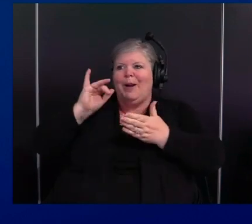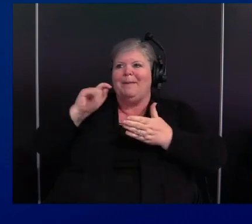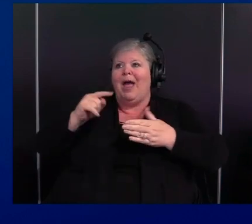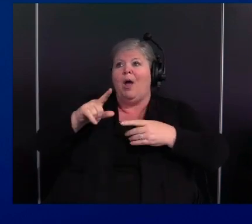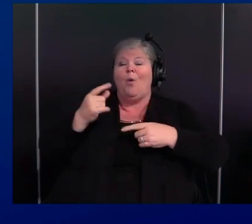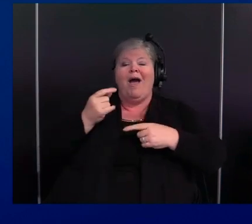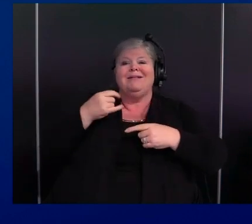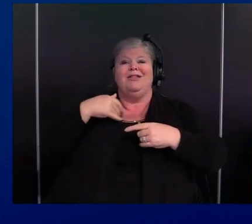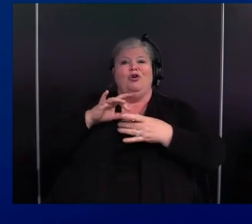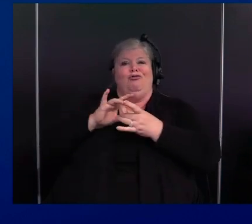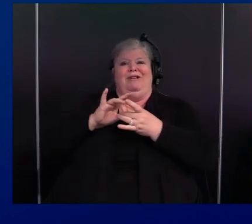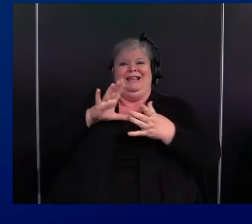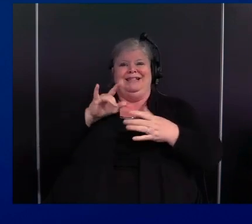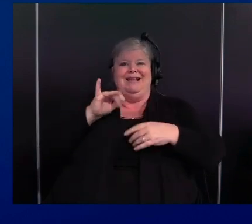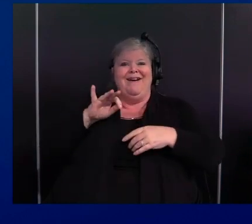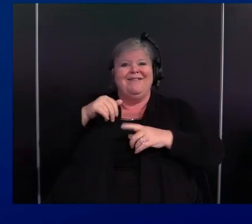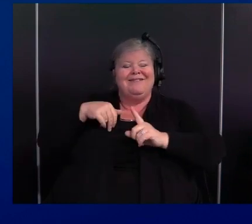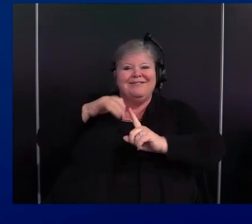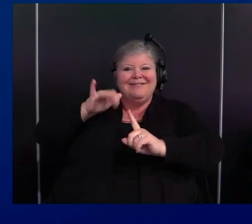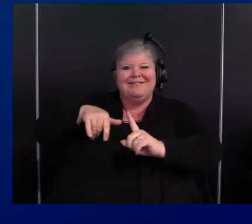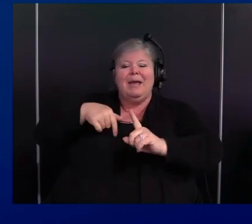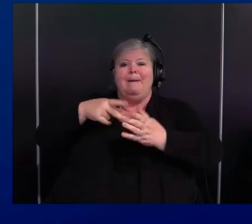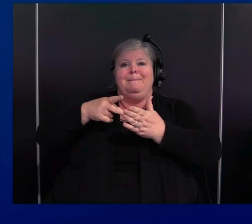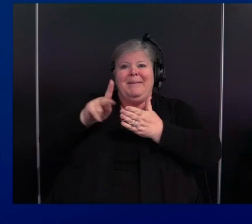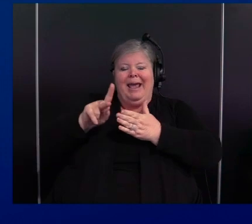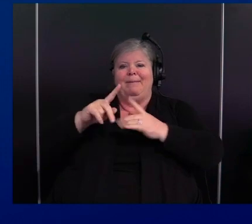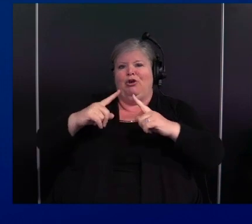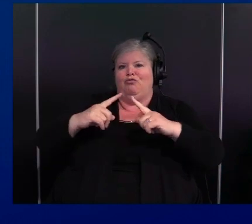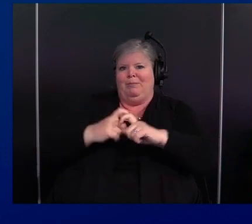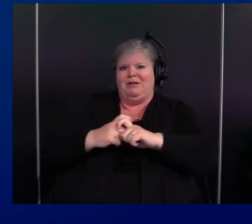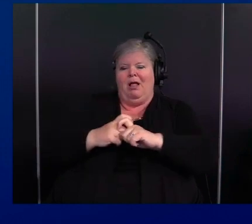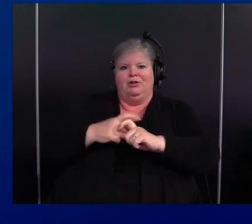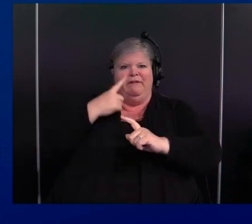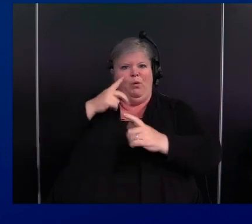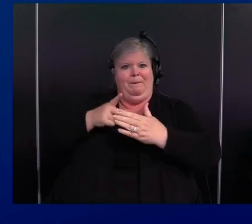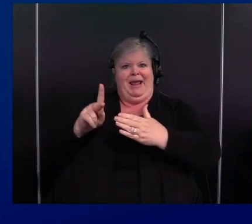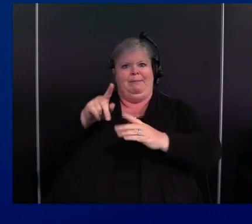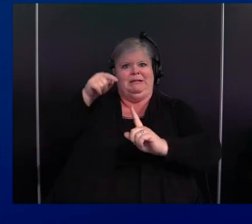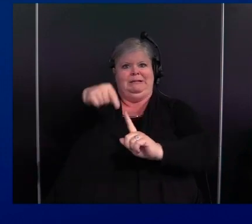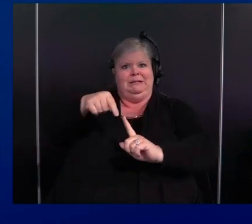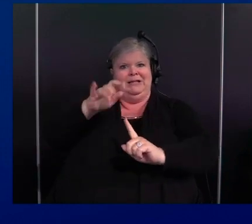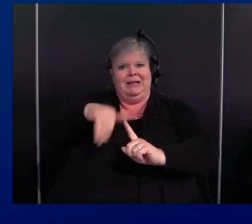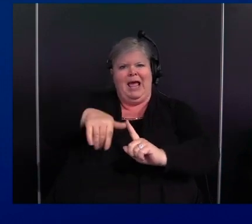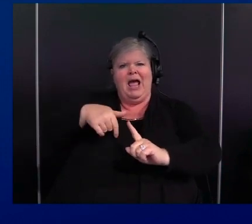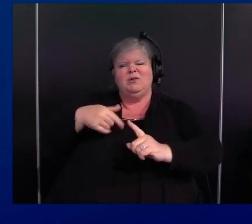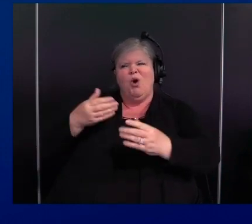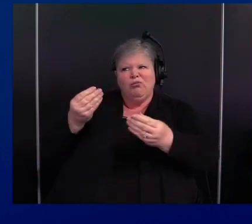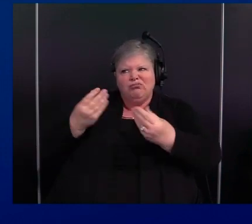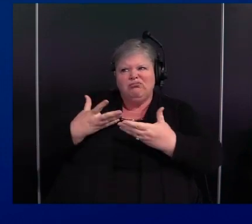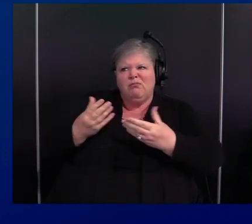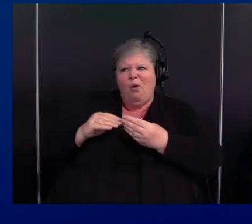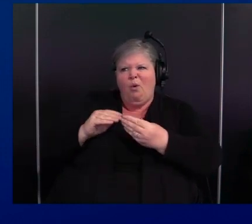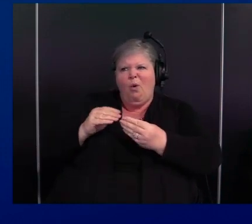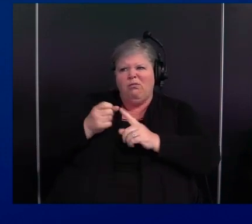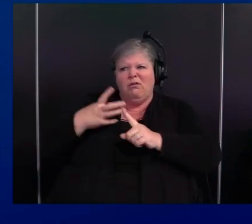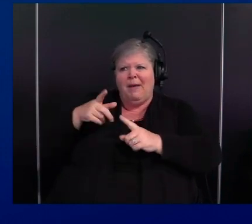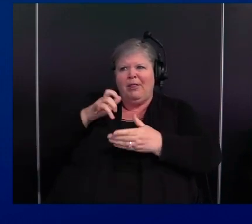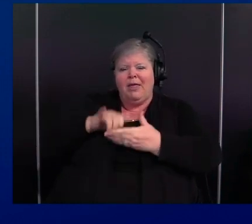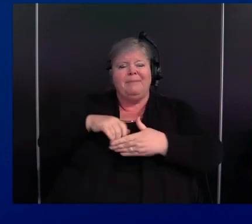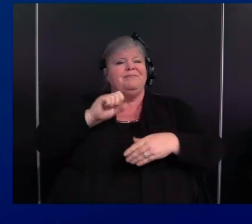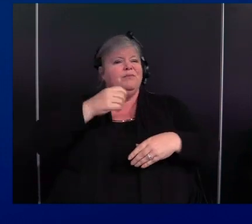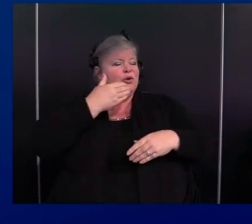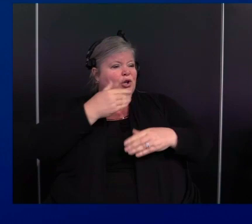Payment Cryptography. So going a little bit deeper on like a specific use case. So tell me a little bit more about that. Yeah, that's a great example.